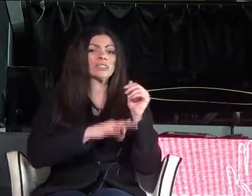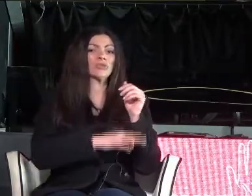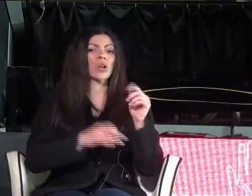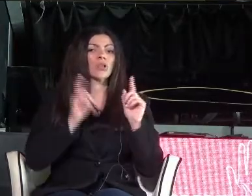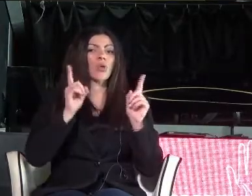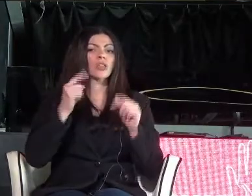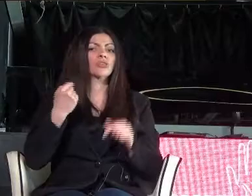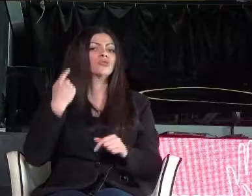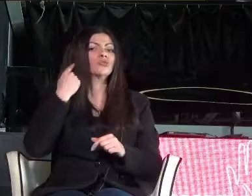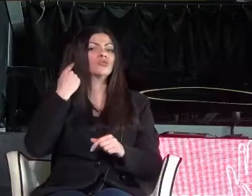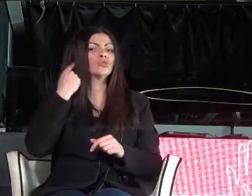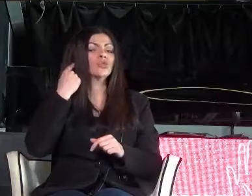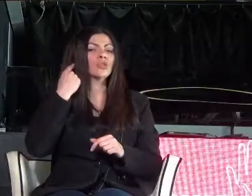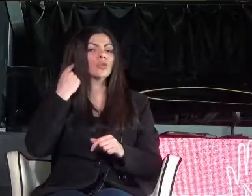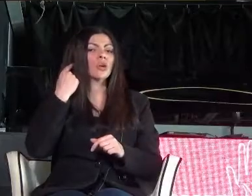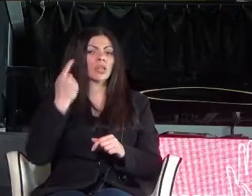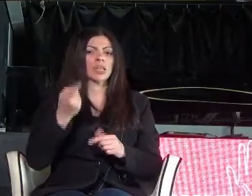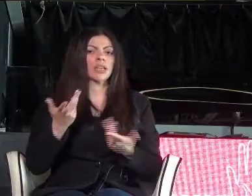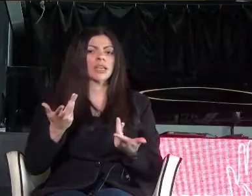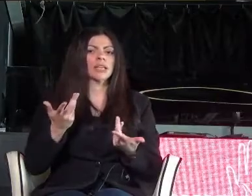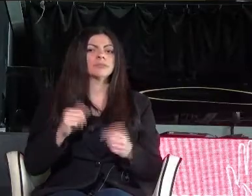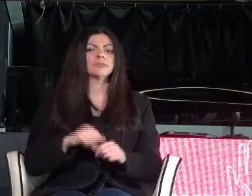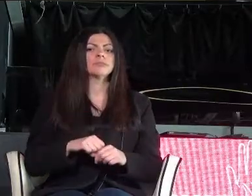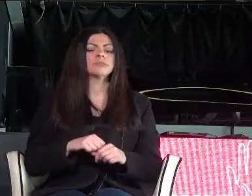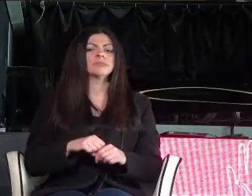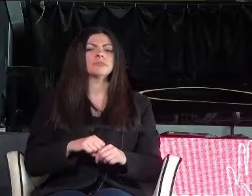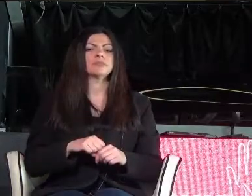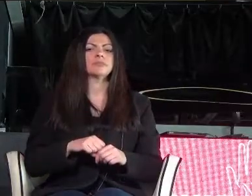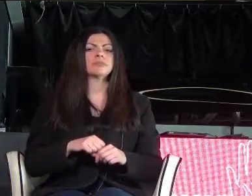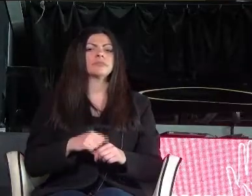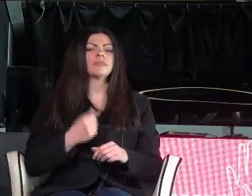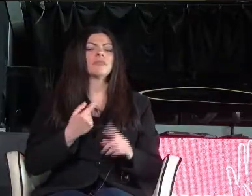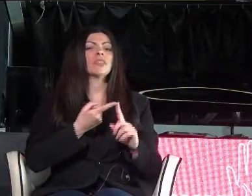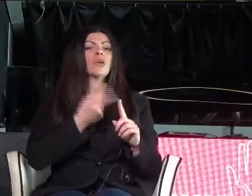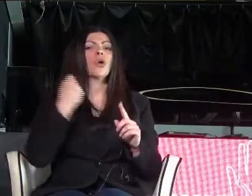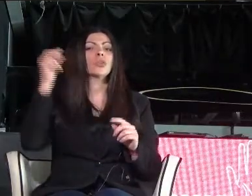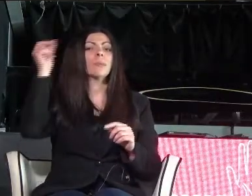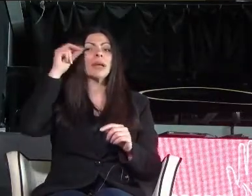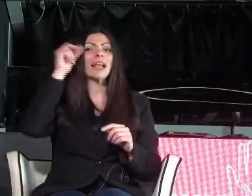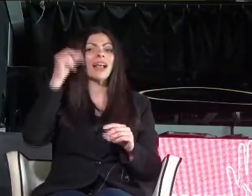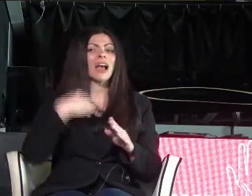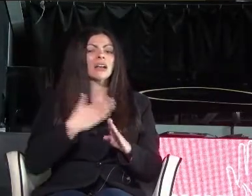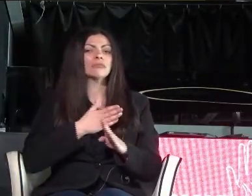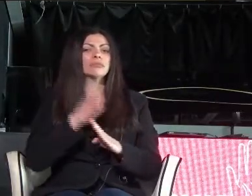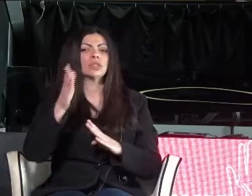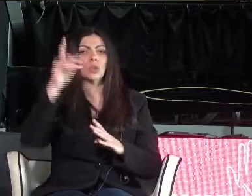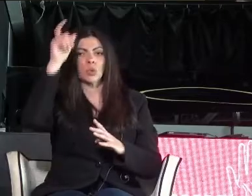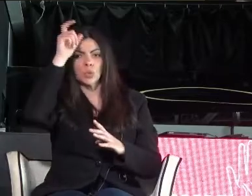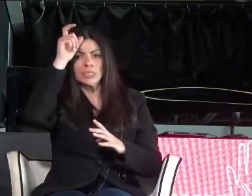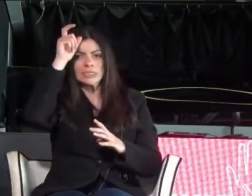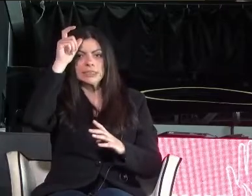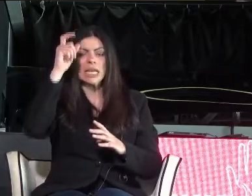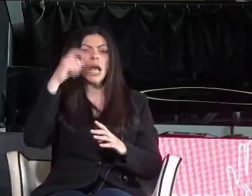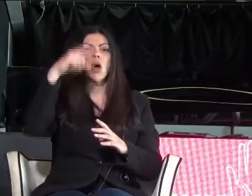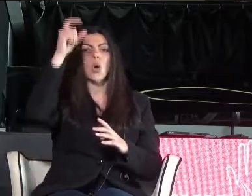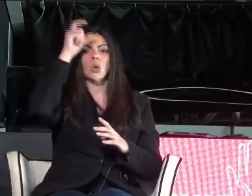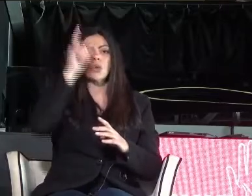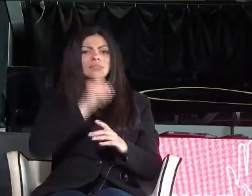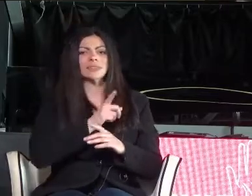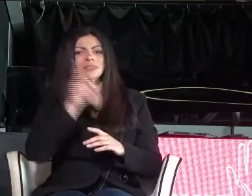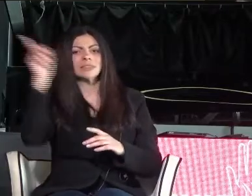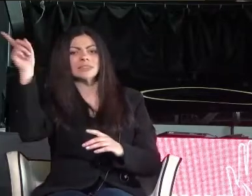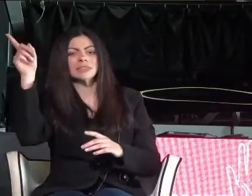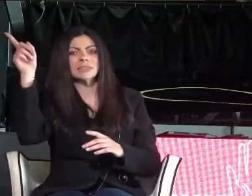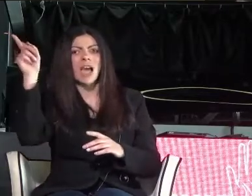to Bulgarian and then from Bulgarian to English. One might argue that translating a story from one language to another loses its